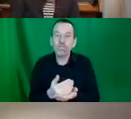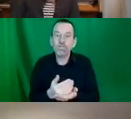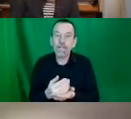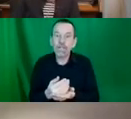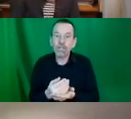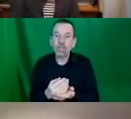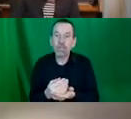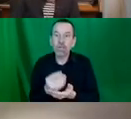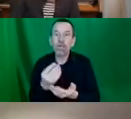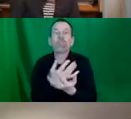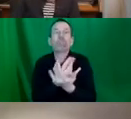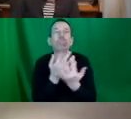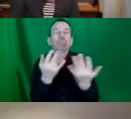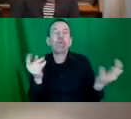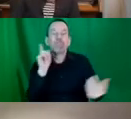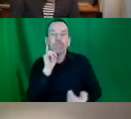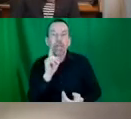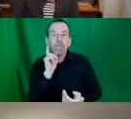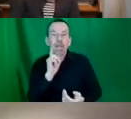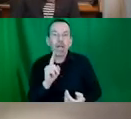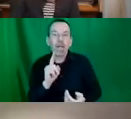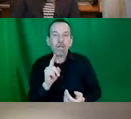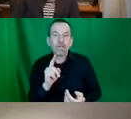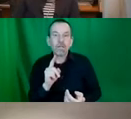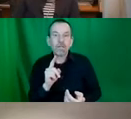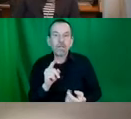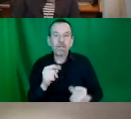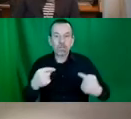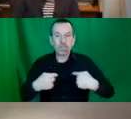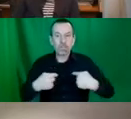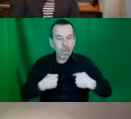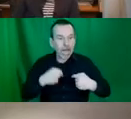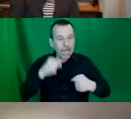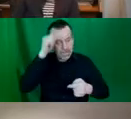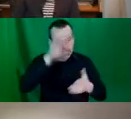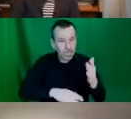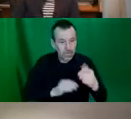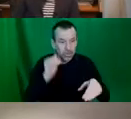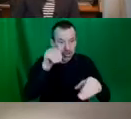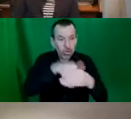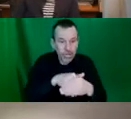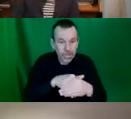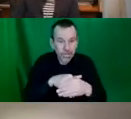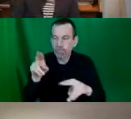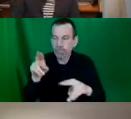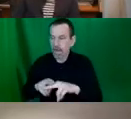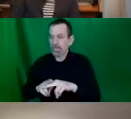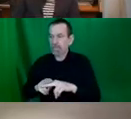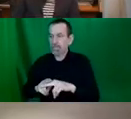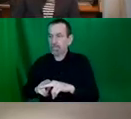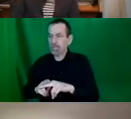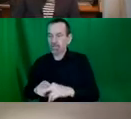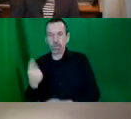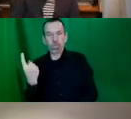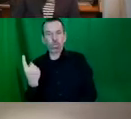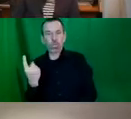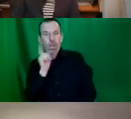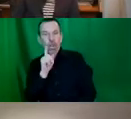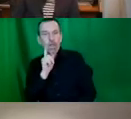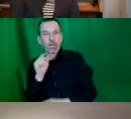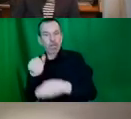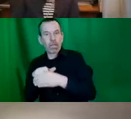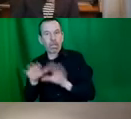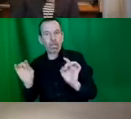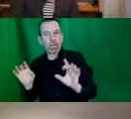industry. Comparing my experience as a female joining the profession to Francis's experience over 40 years ago. After